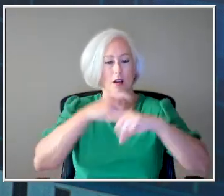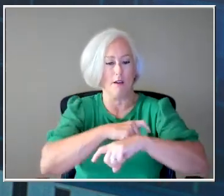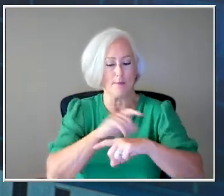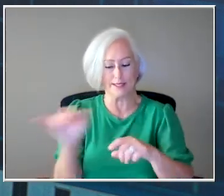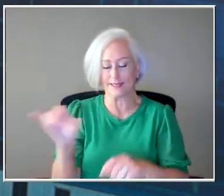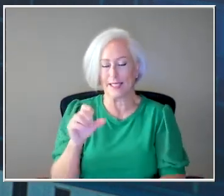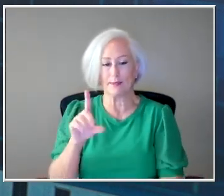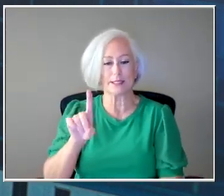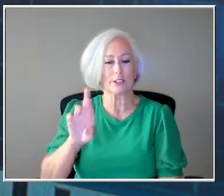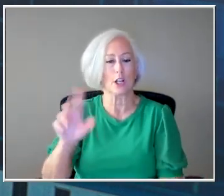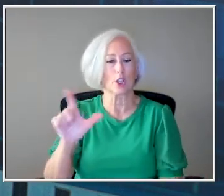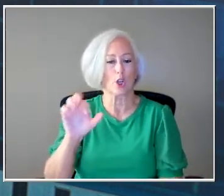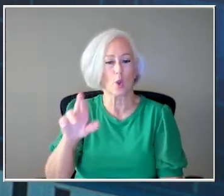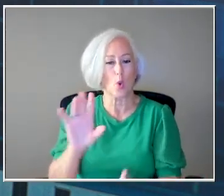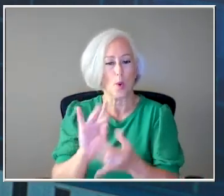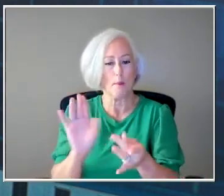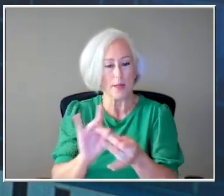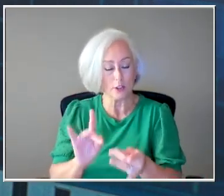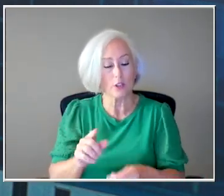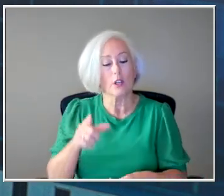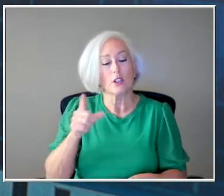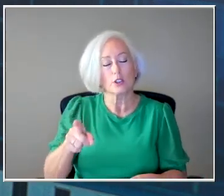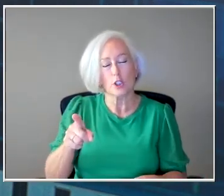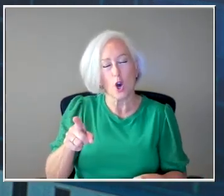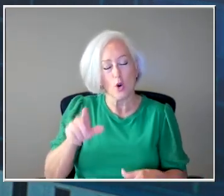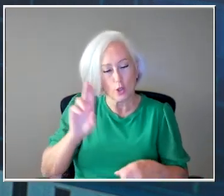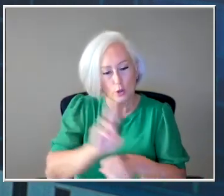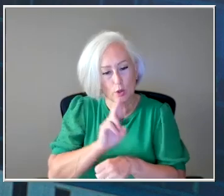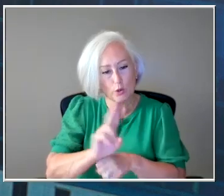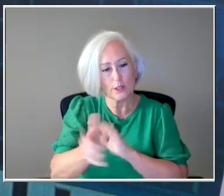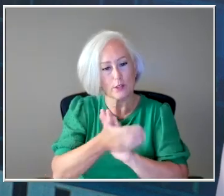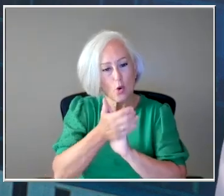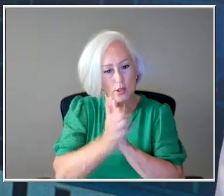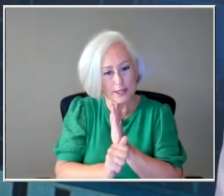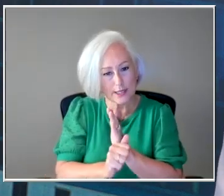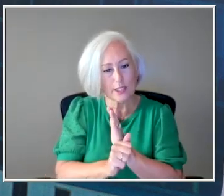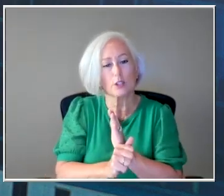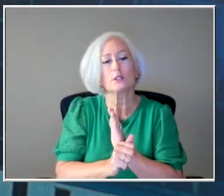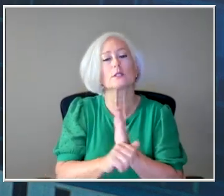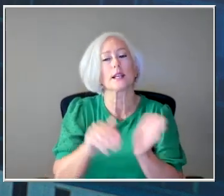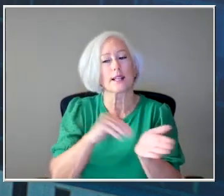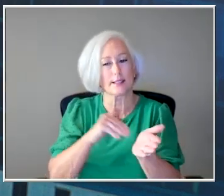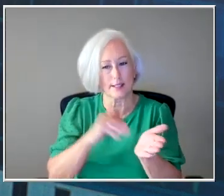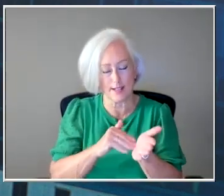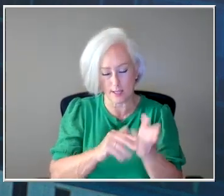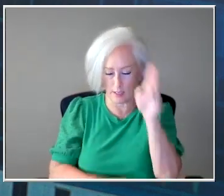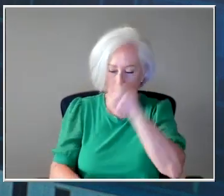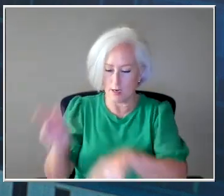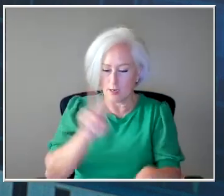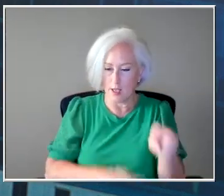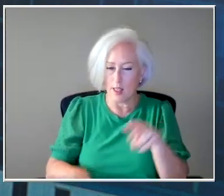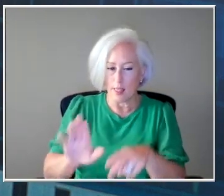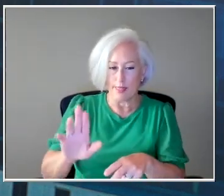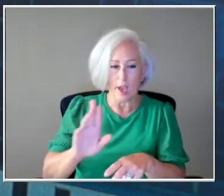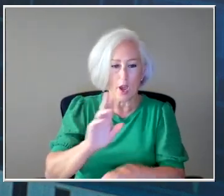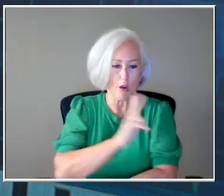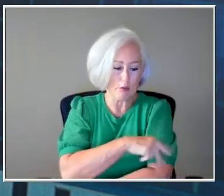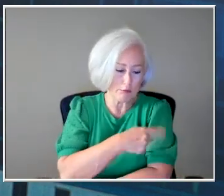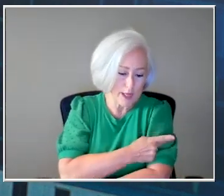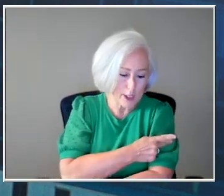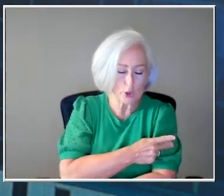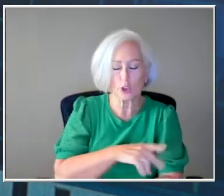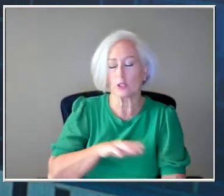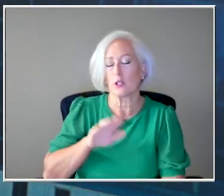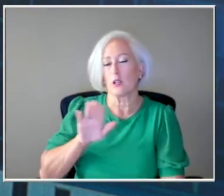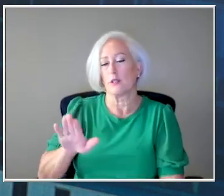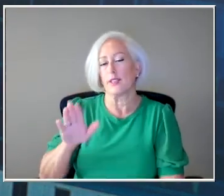your intelligence as a trained clinician to see that patient and determine based on the patient's medical history, the patient's lifestyle and so forth, you determine